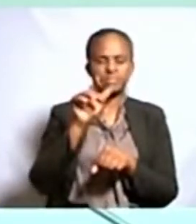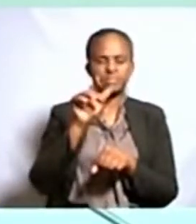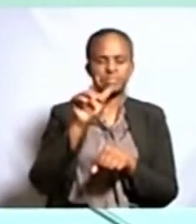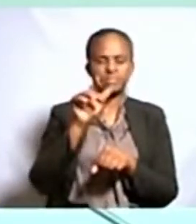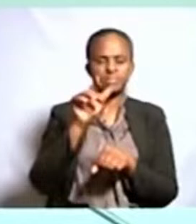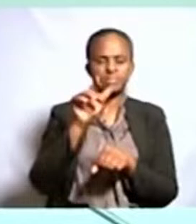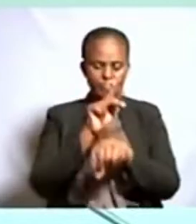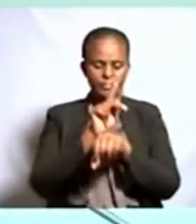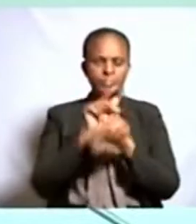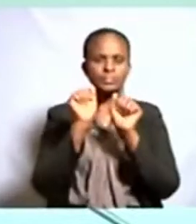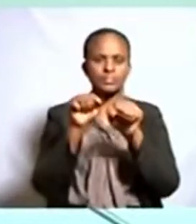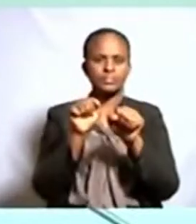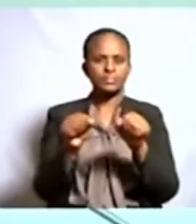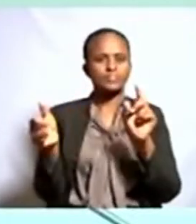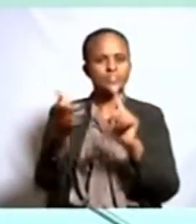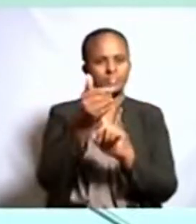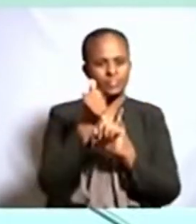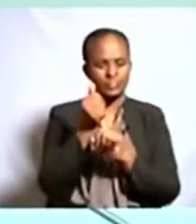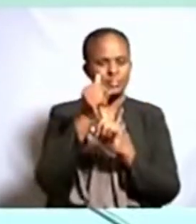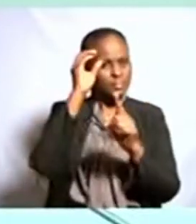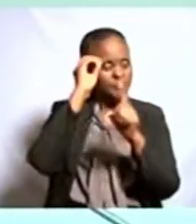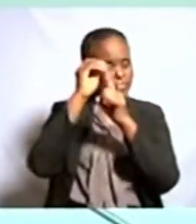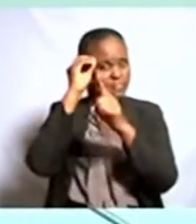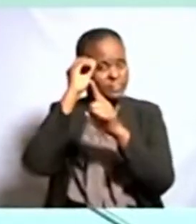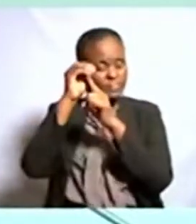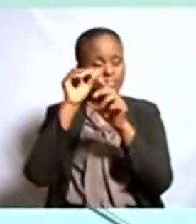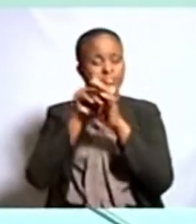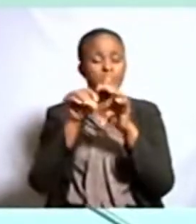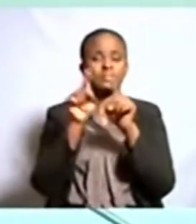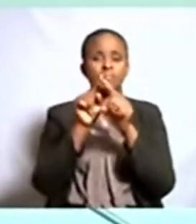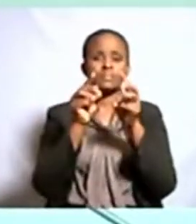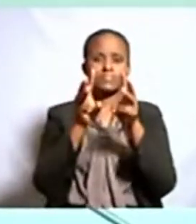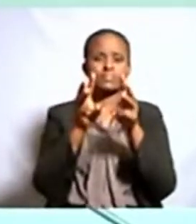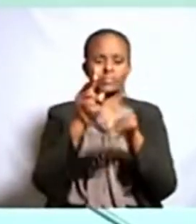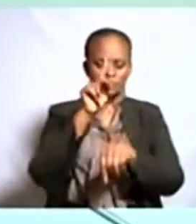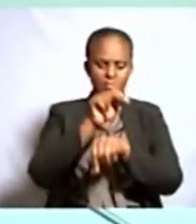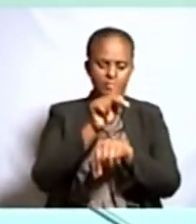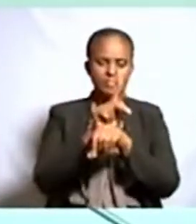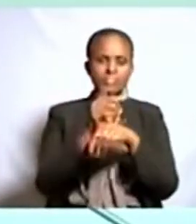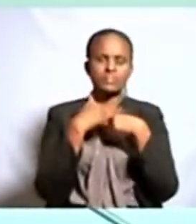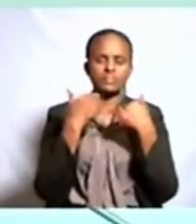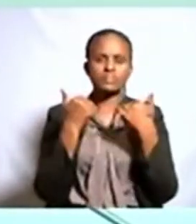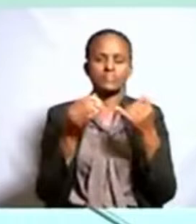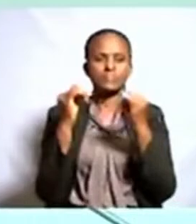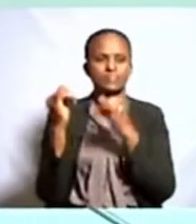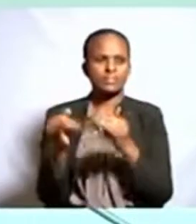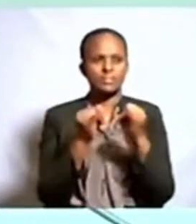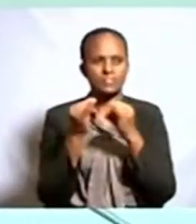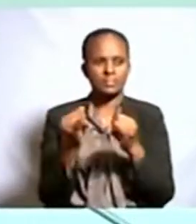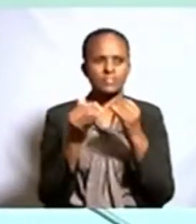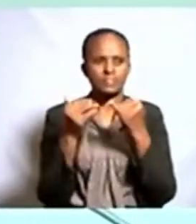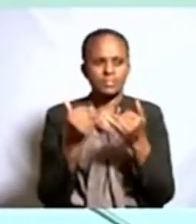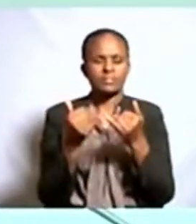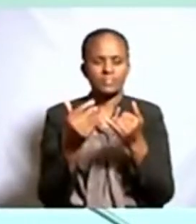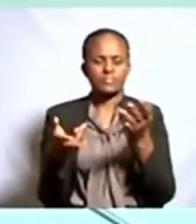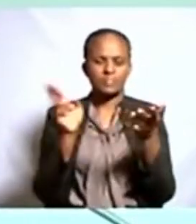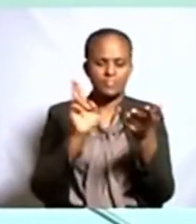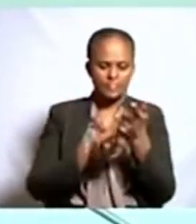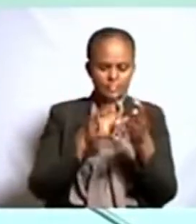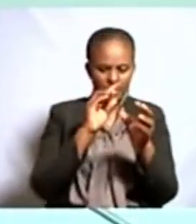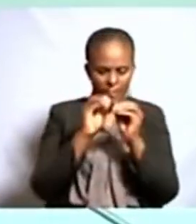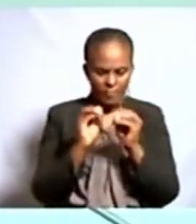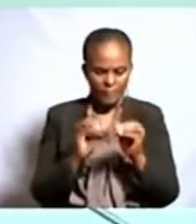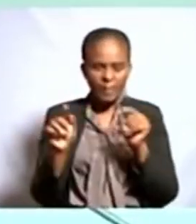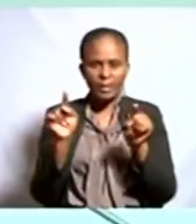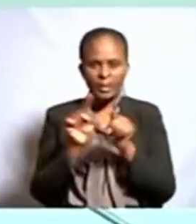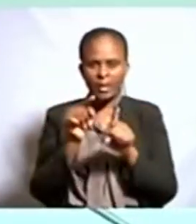project's ability to achieve project objectives. To this effect, the project has been implementing the replanting and gap